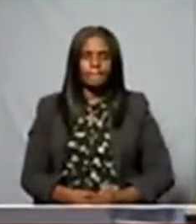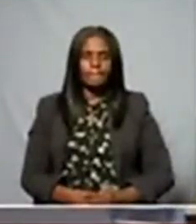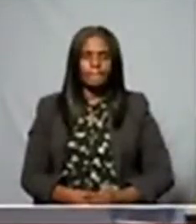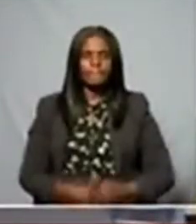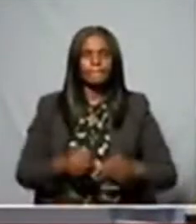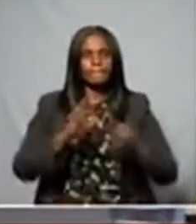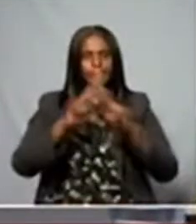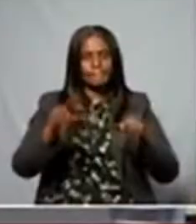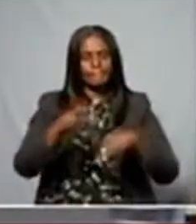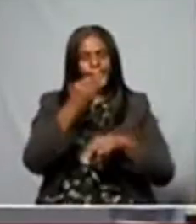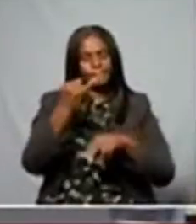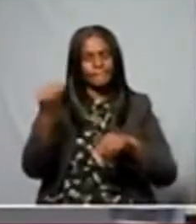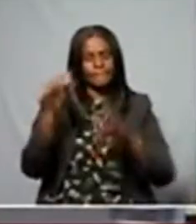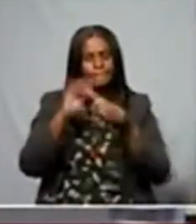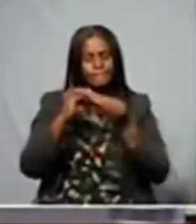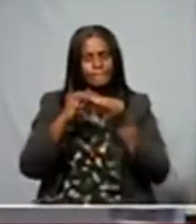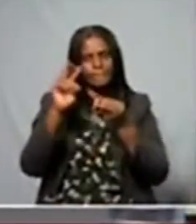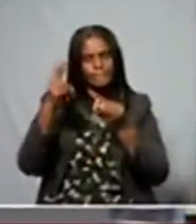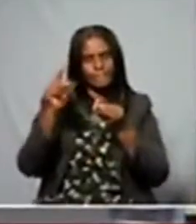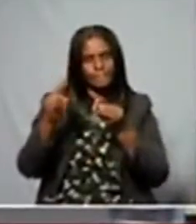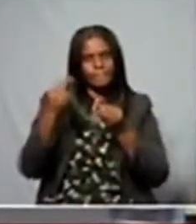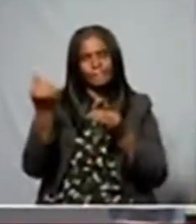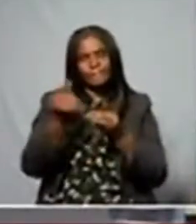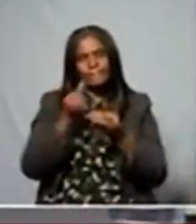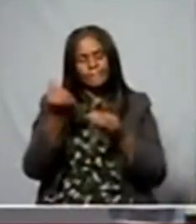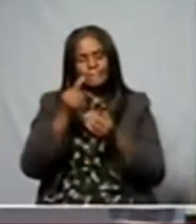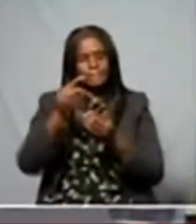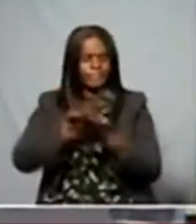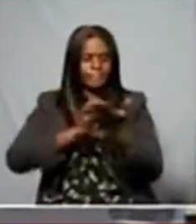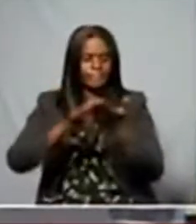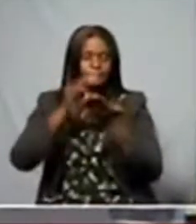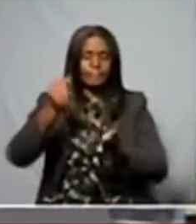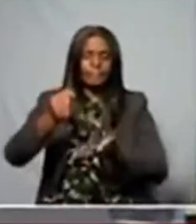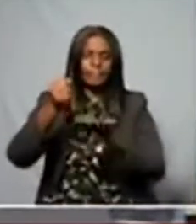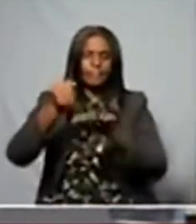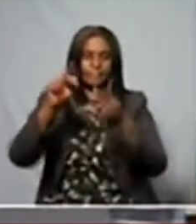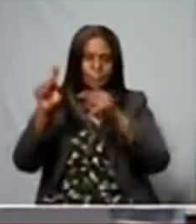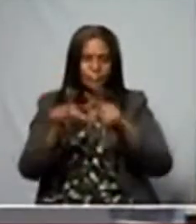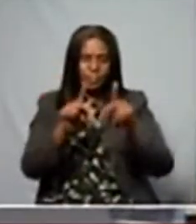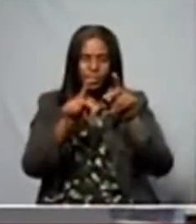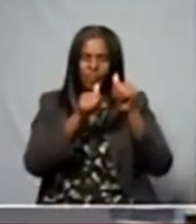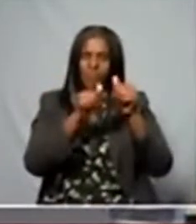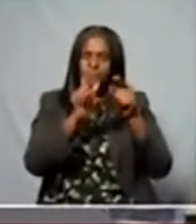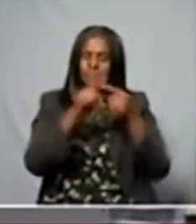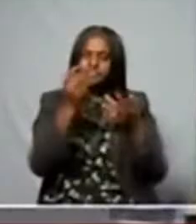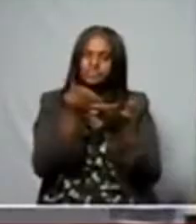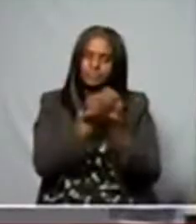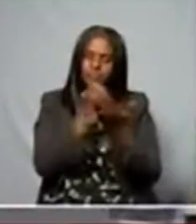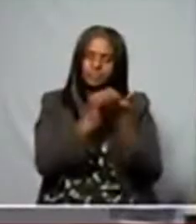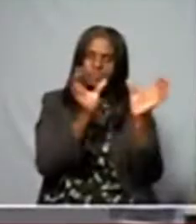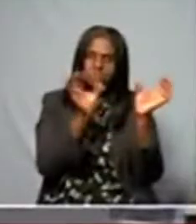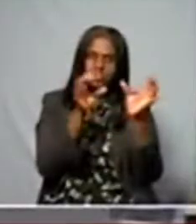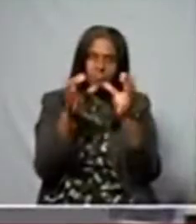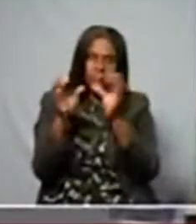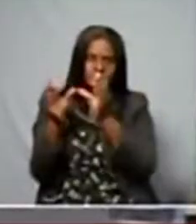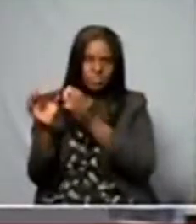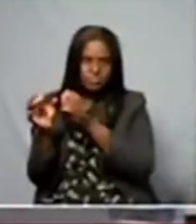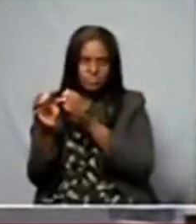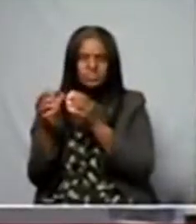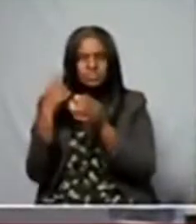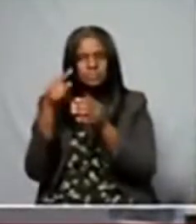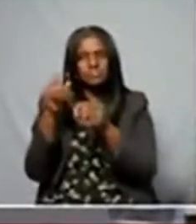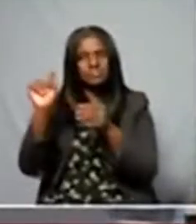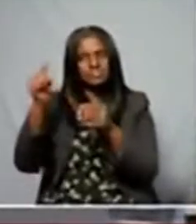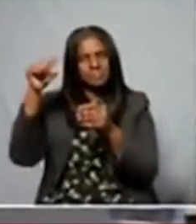Chair, item number 2 is basically the budget performance according to economic classification for the